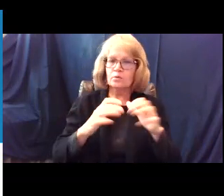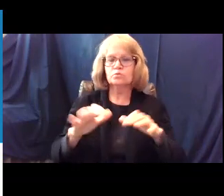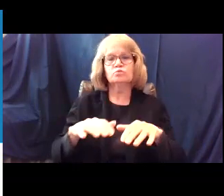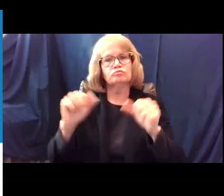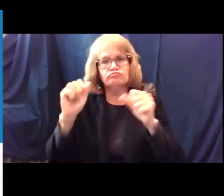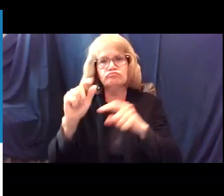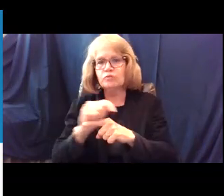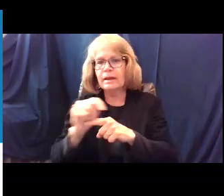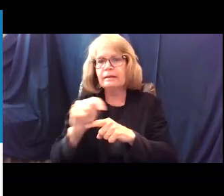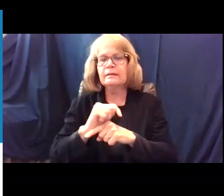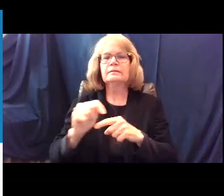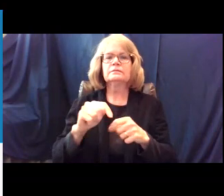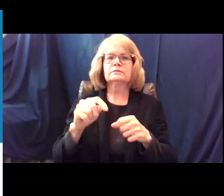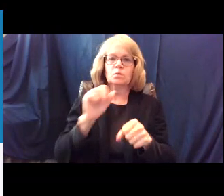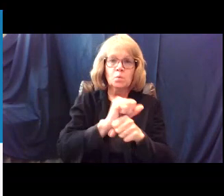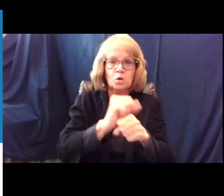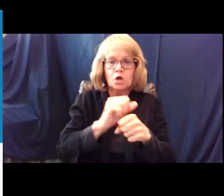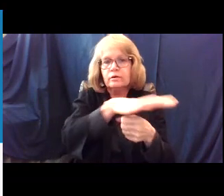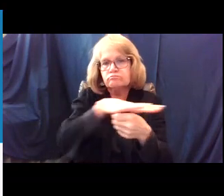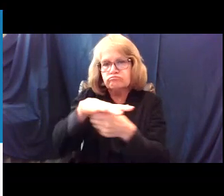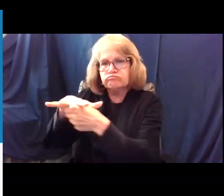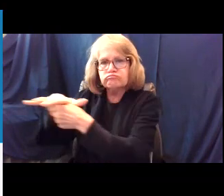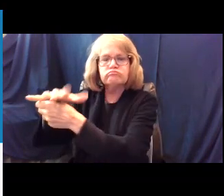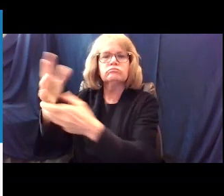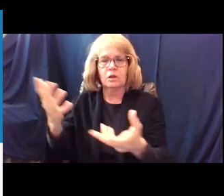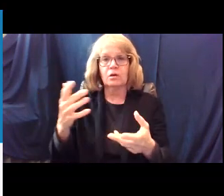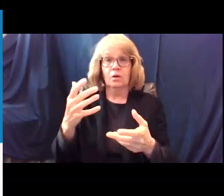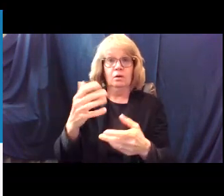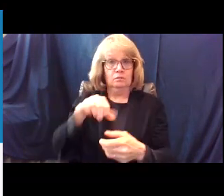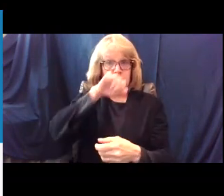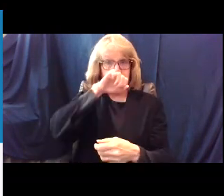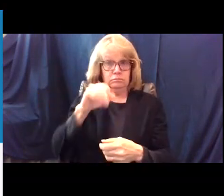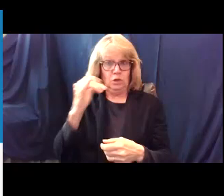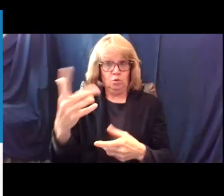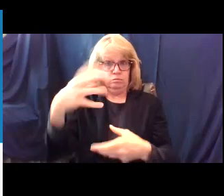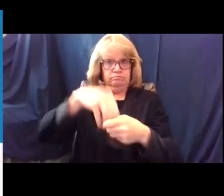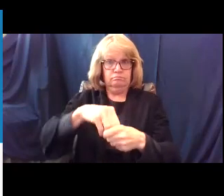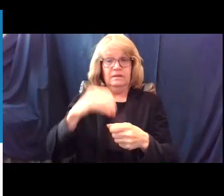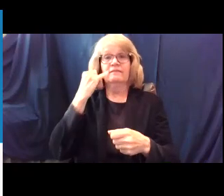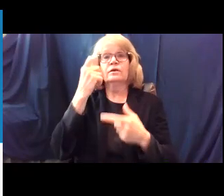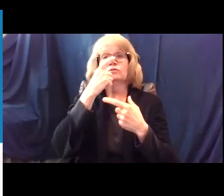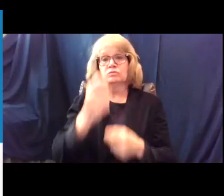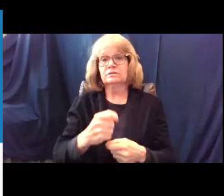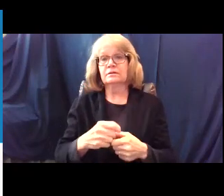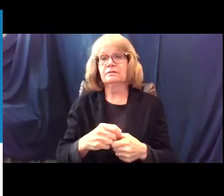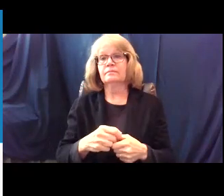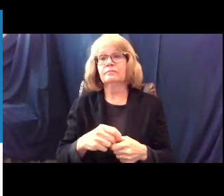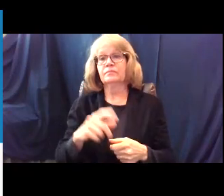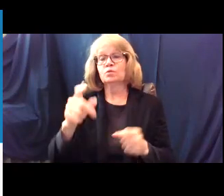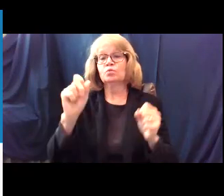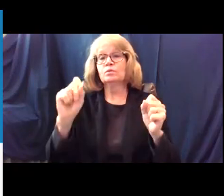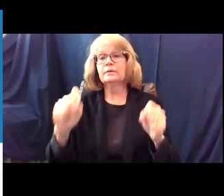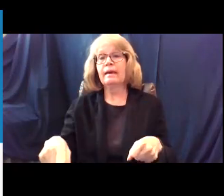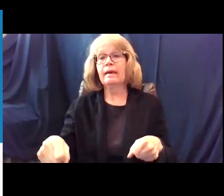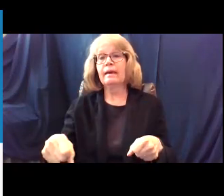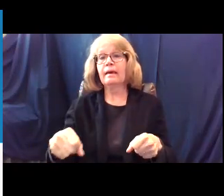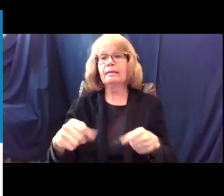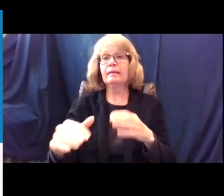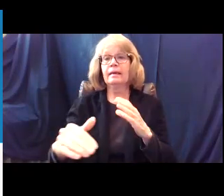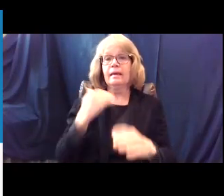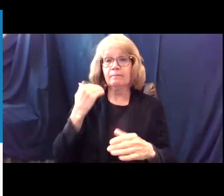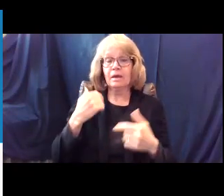local communities. And we'd love to have you be a part of that if you're interested. So you can feel free to email